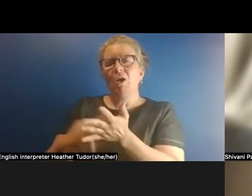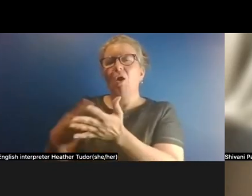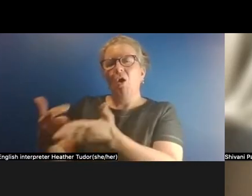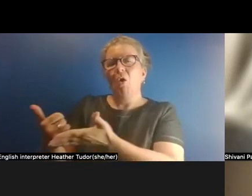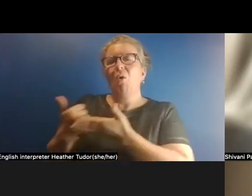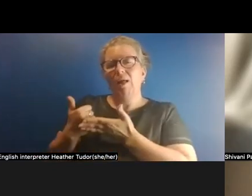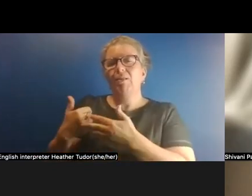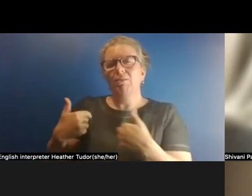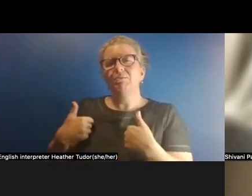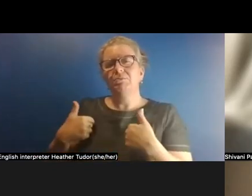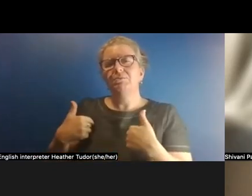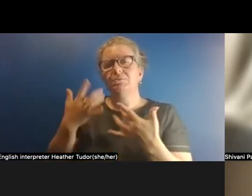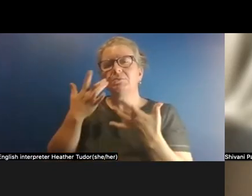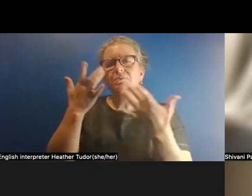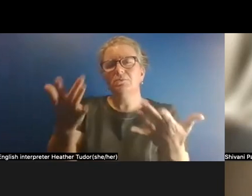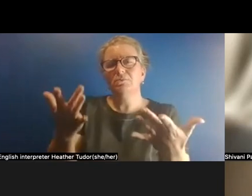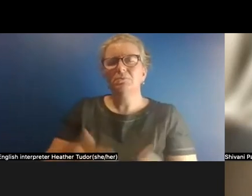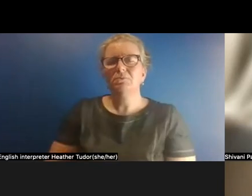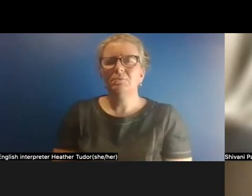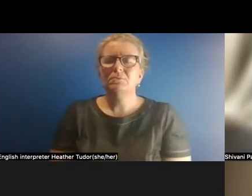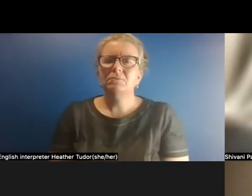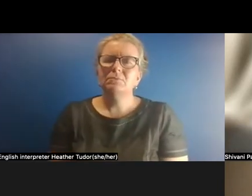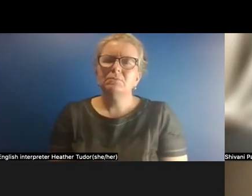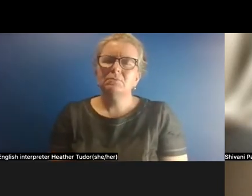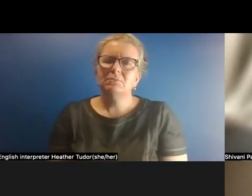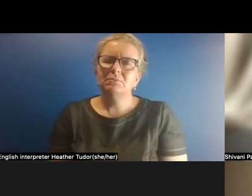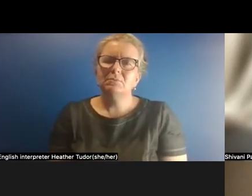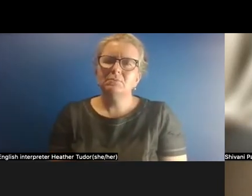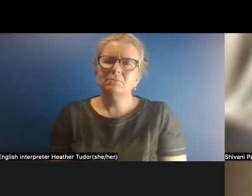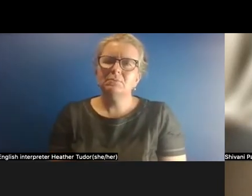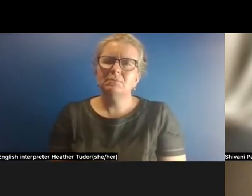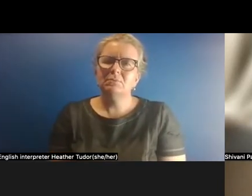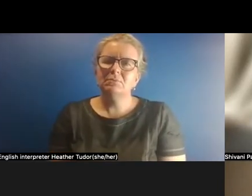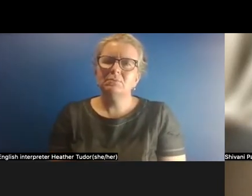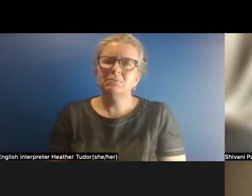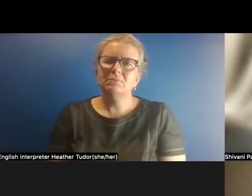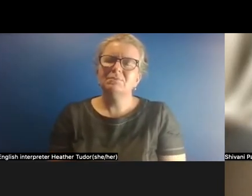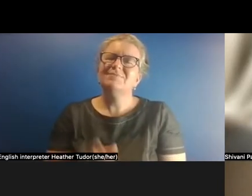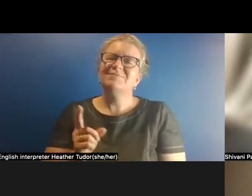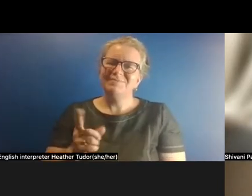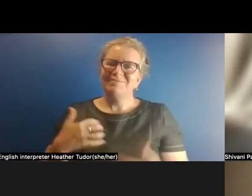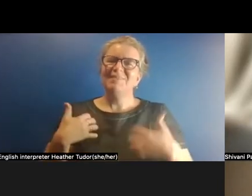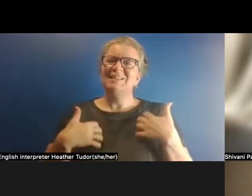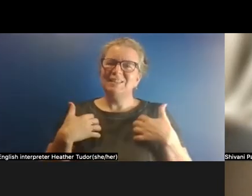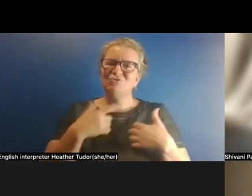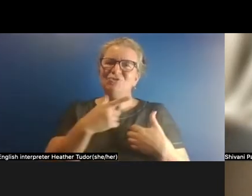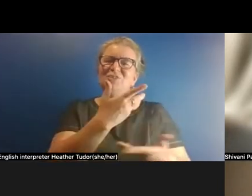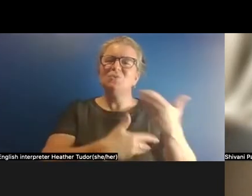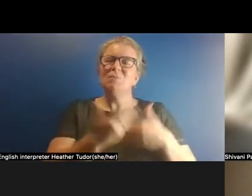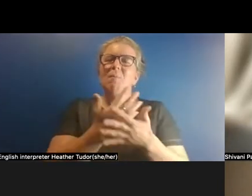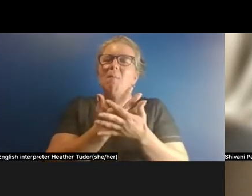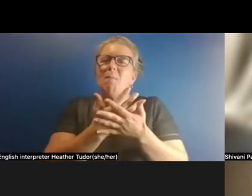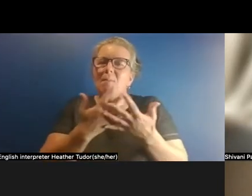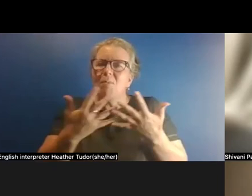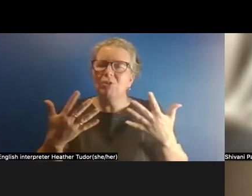Yes, I really, it's really interesting to hear this idea of multiple practices, of having not